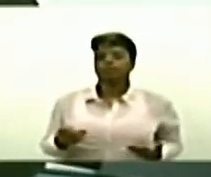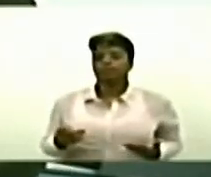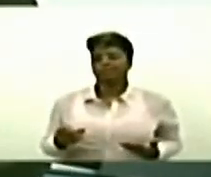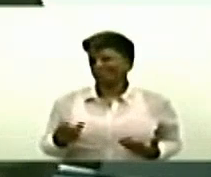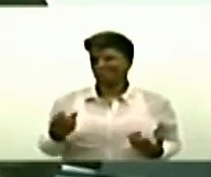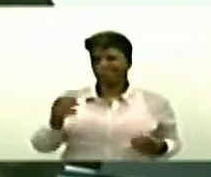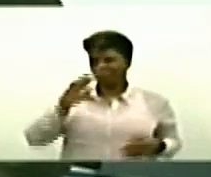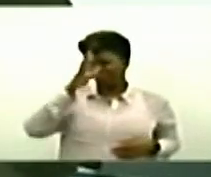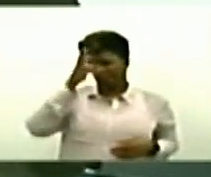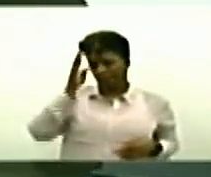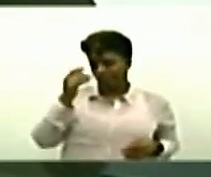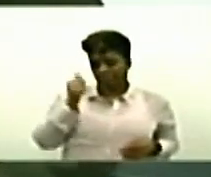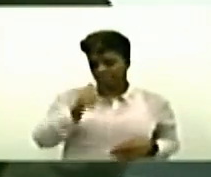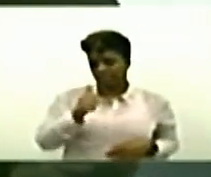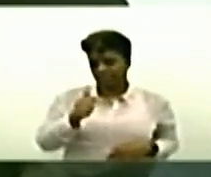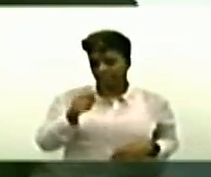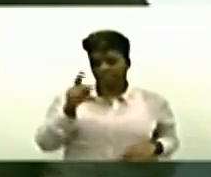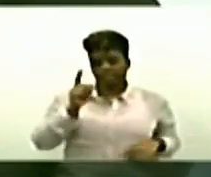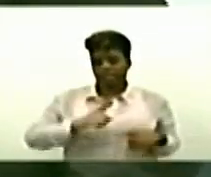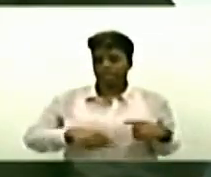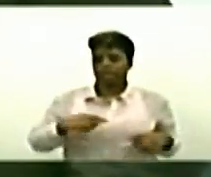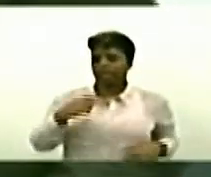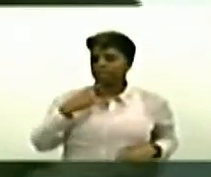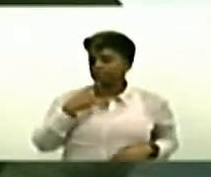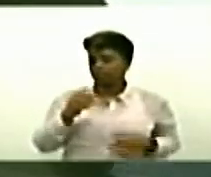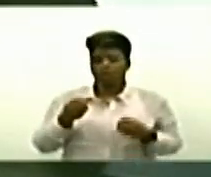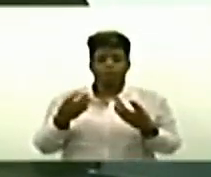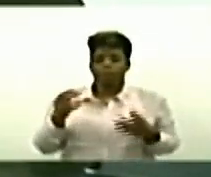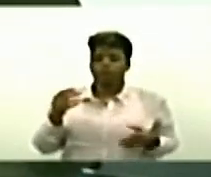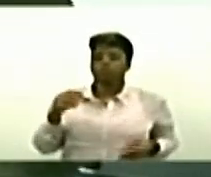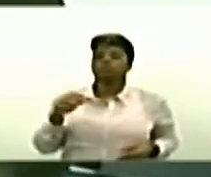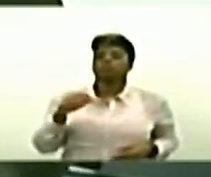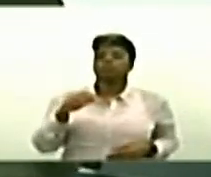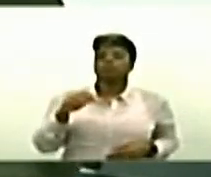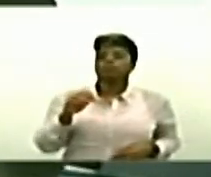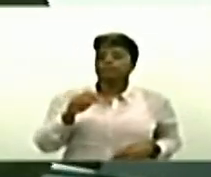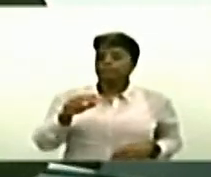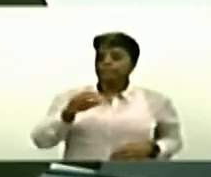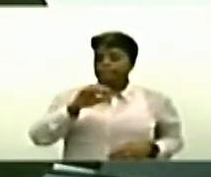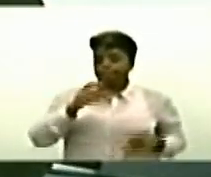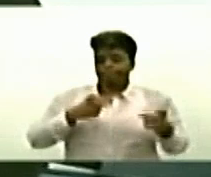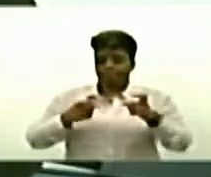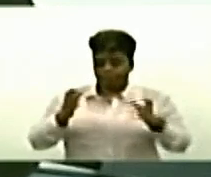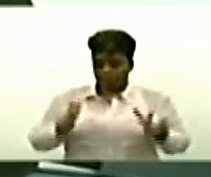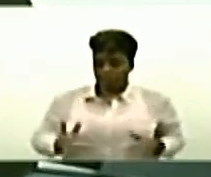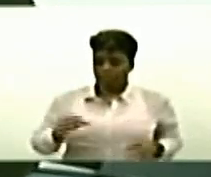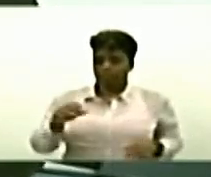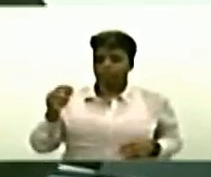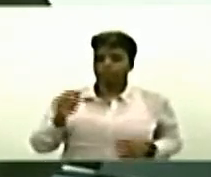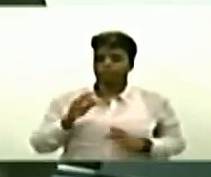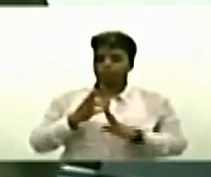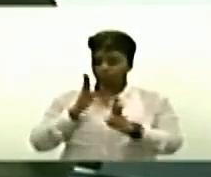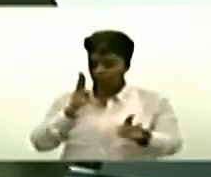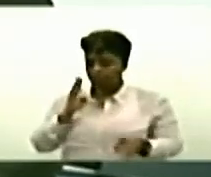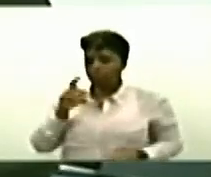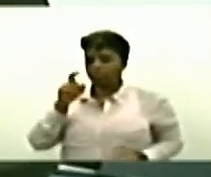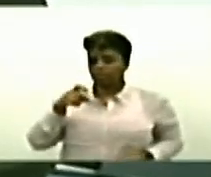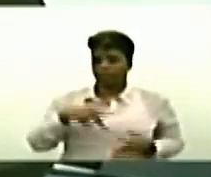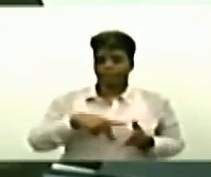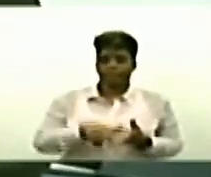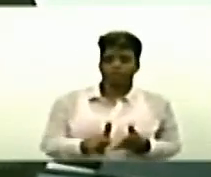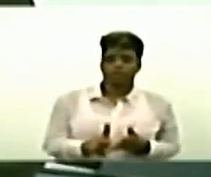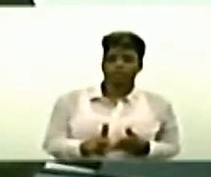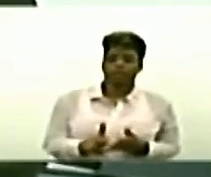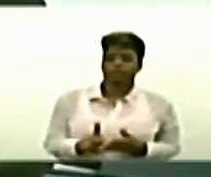to say how much the warden should be paid. And also, minister here, meaning a minister in cabinet, it will be, of course, a cabinet